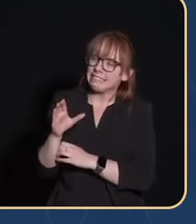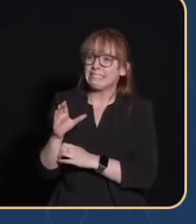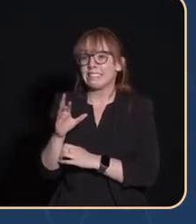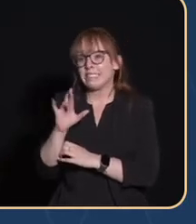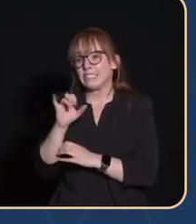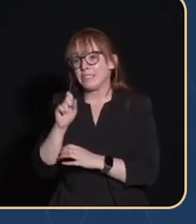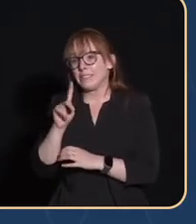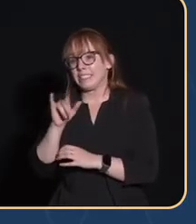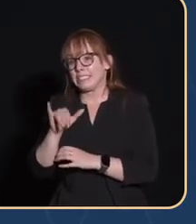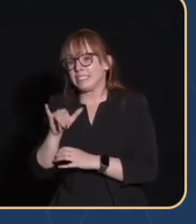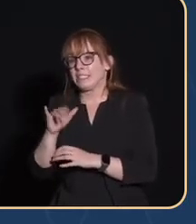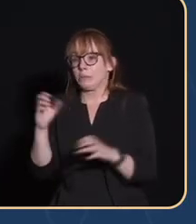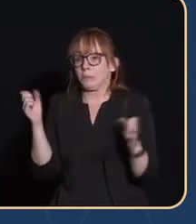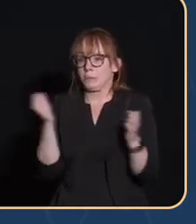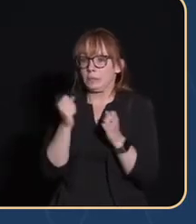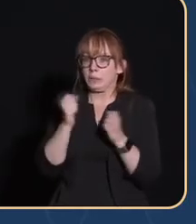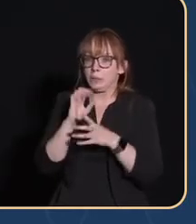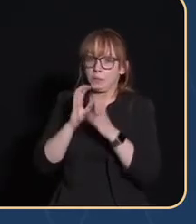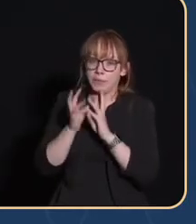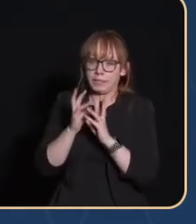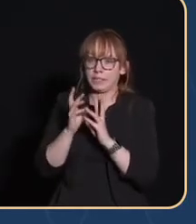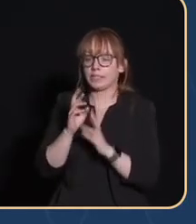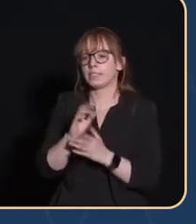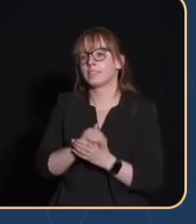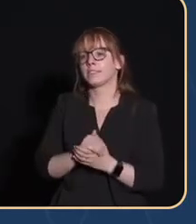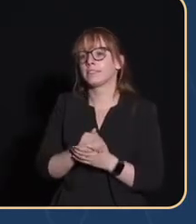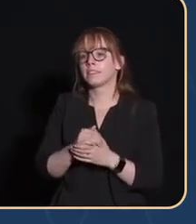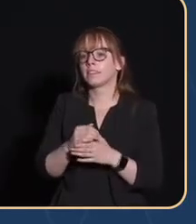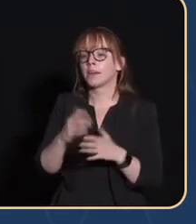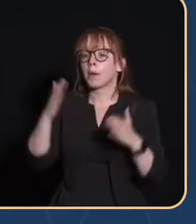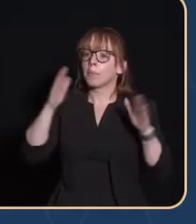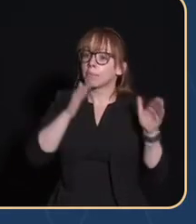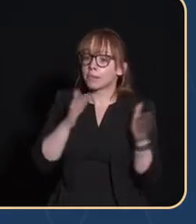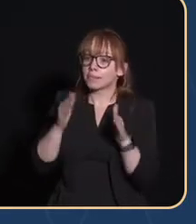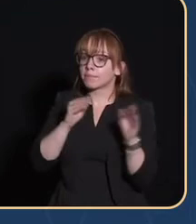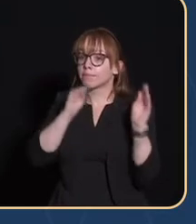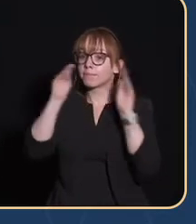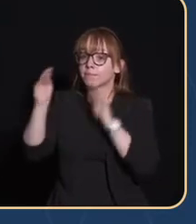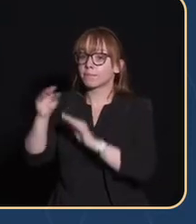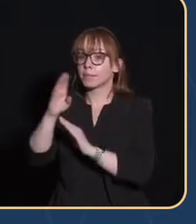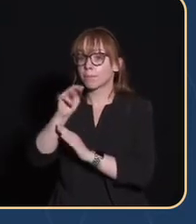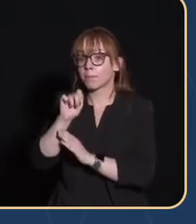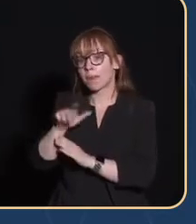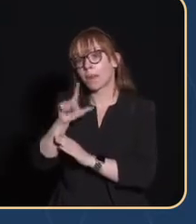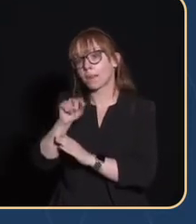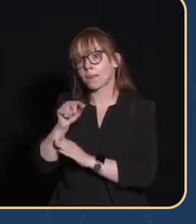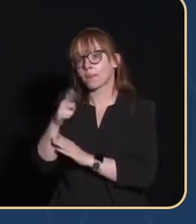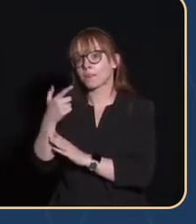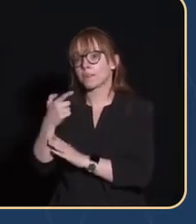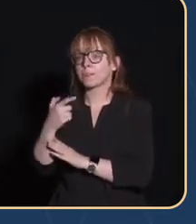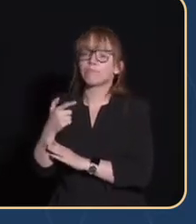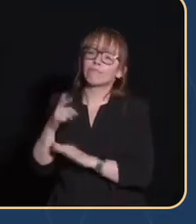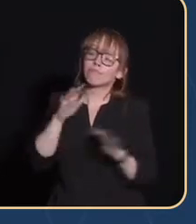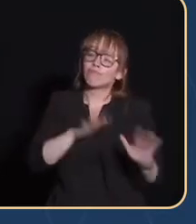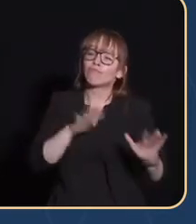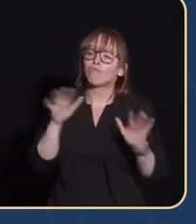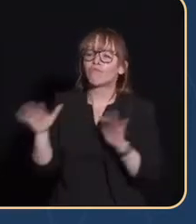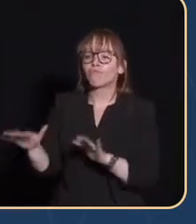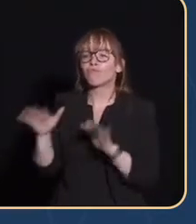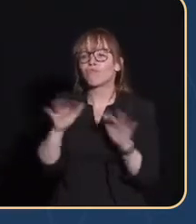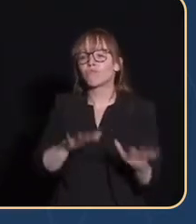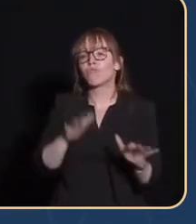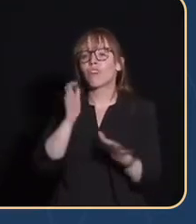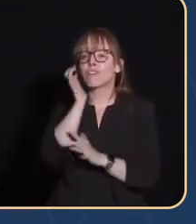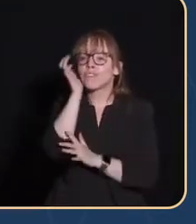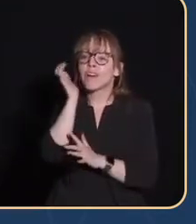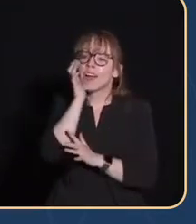Minnesota winter weather. We plan to move it to May 2021 with the vision of having a more casual event on the campus lawn with a